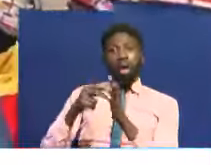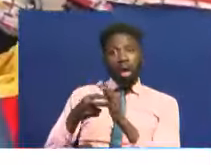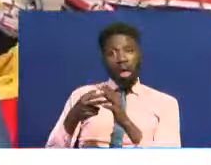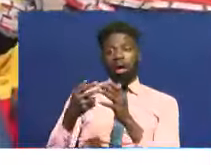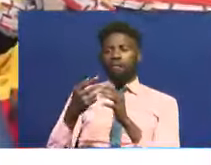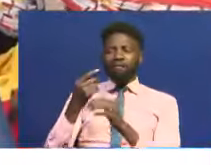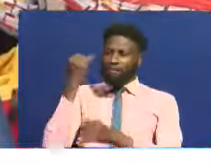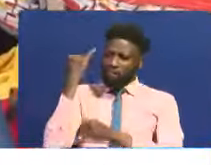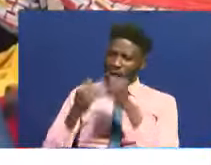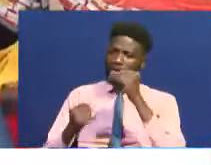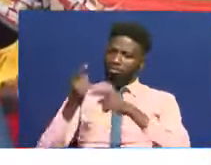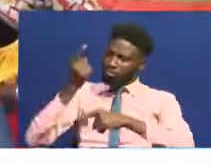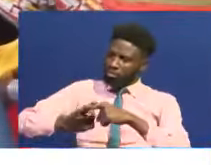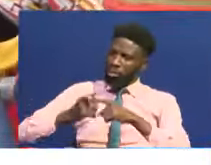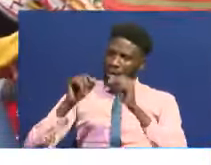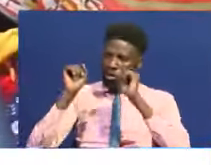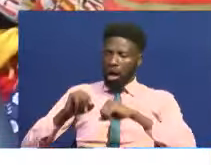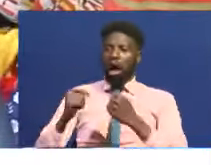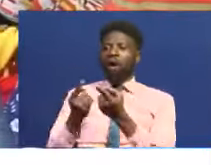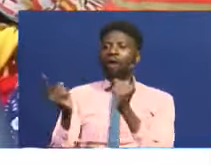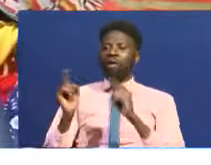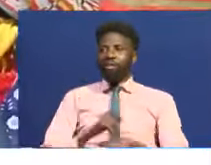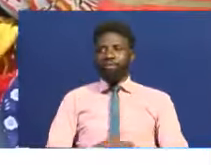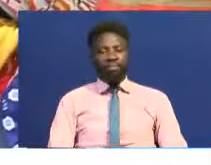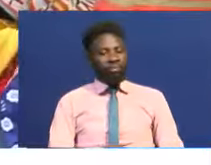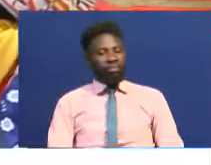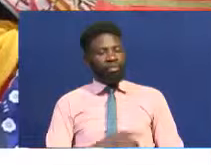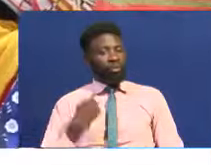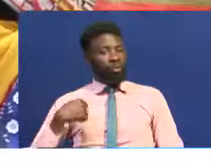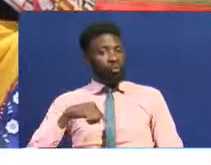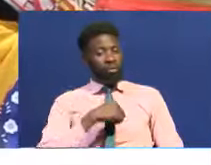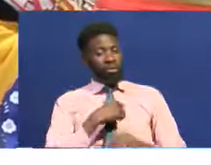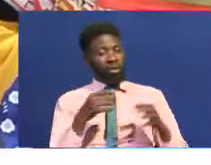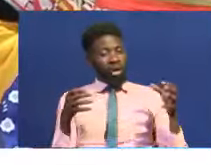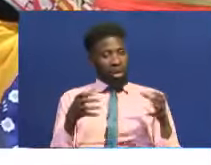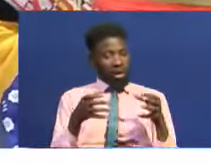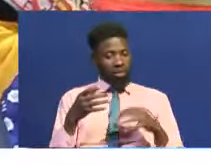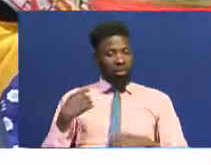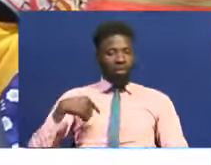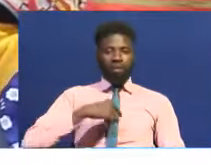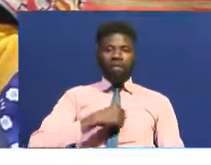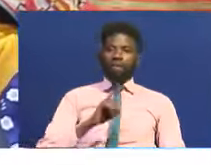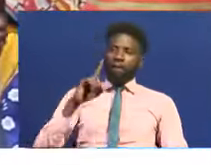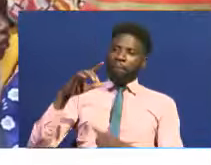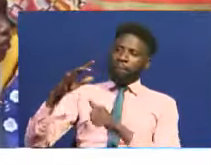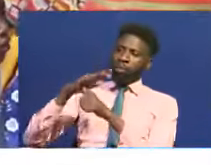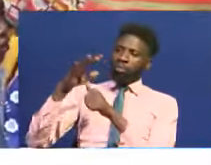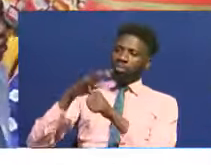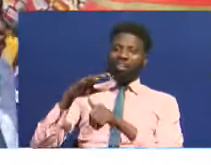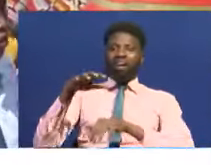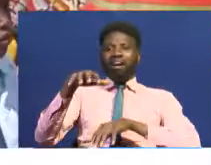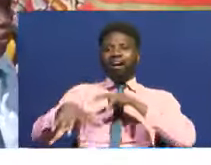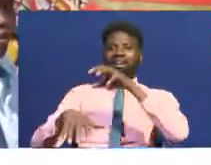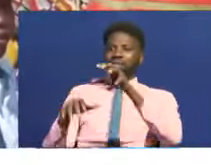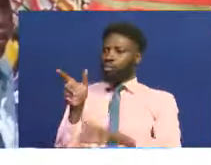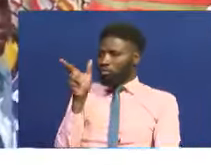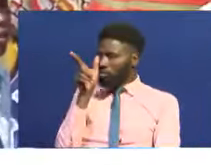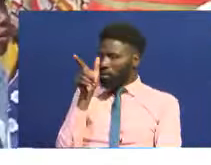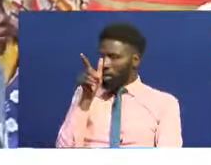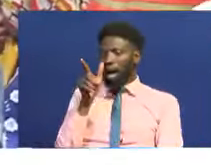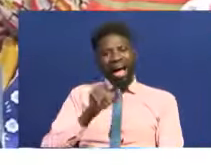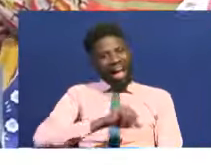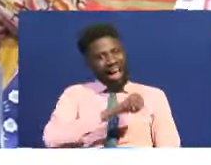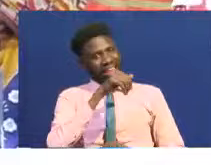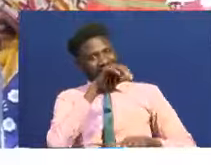species. Sisi kama Sera, tumeweka kipaumbele wanyama hawa. Hata ingawa tuko na wanyama wengine, lakini tumeweka